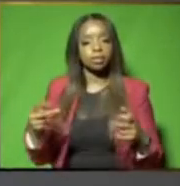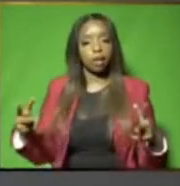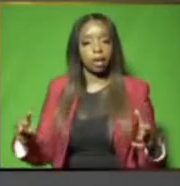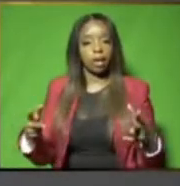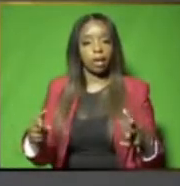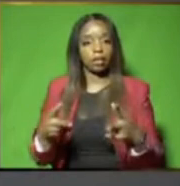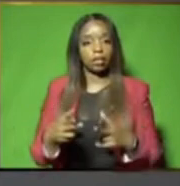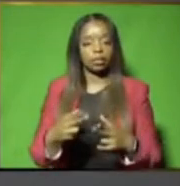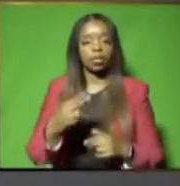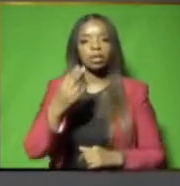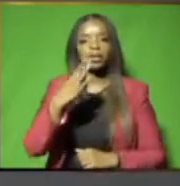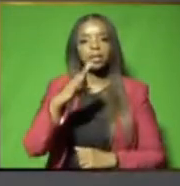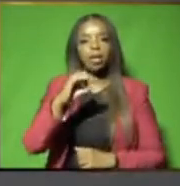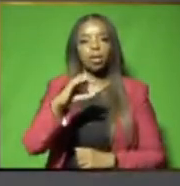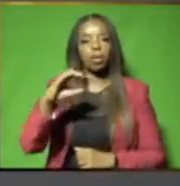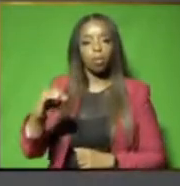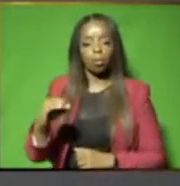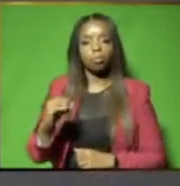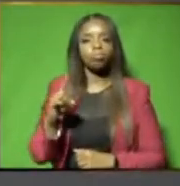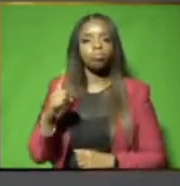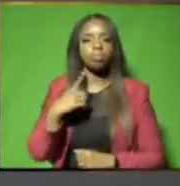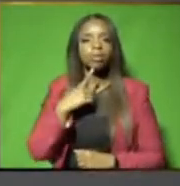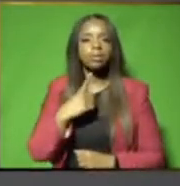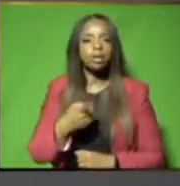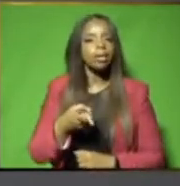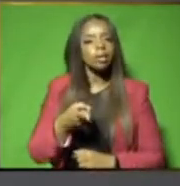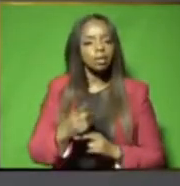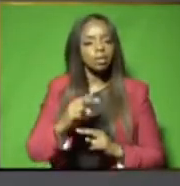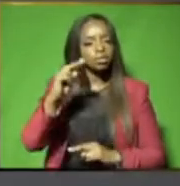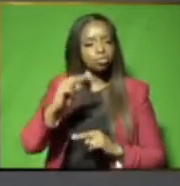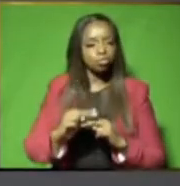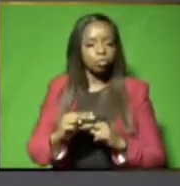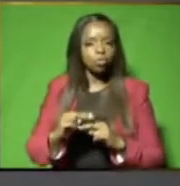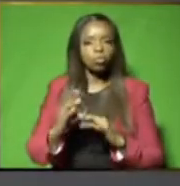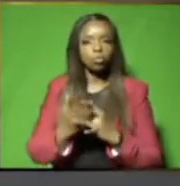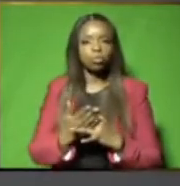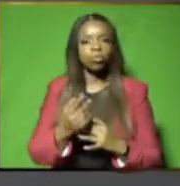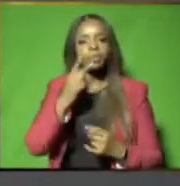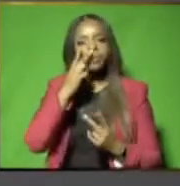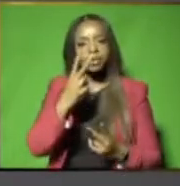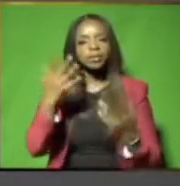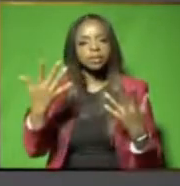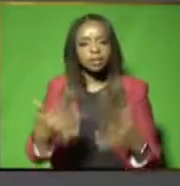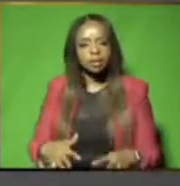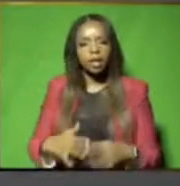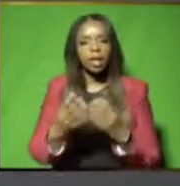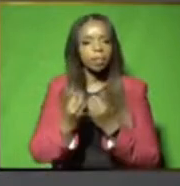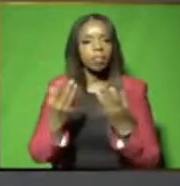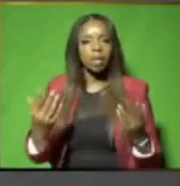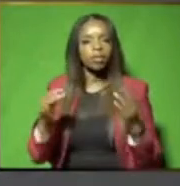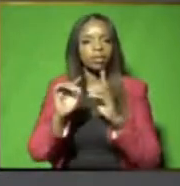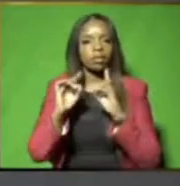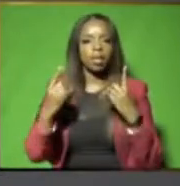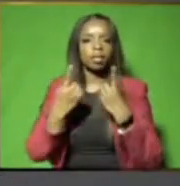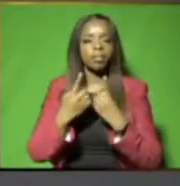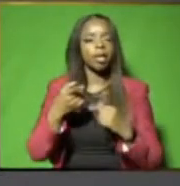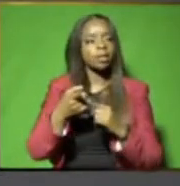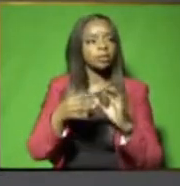Presidency lamenting that these budget shortfalls seen across most departments are due to our